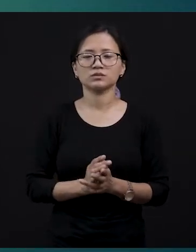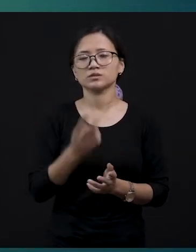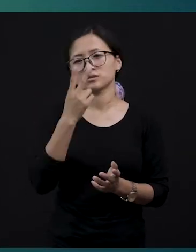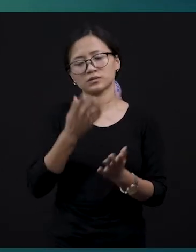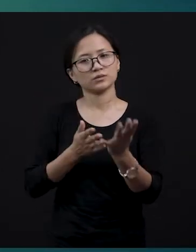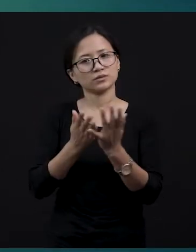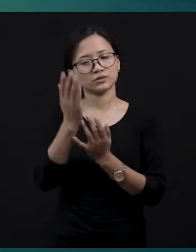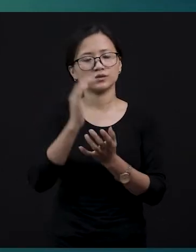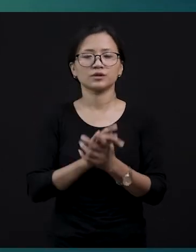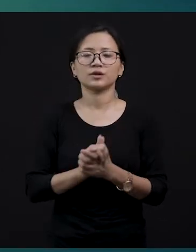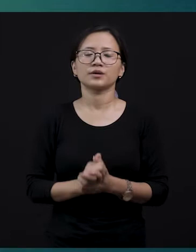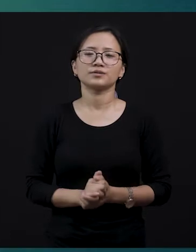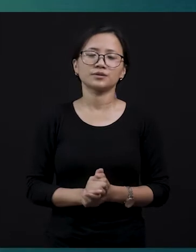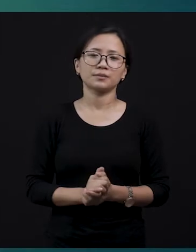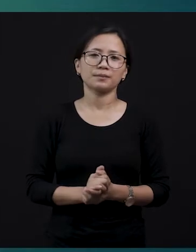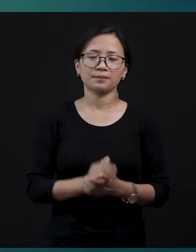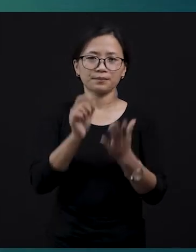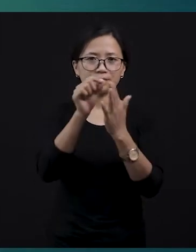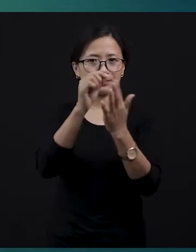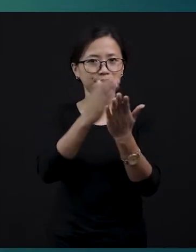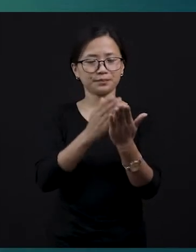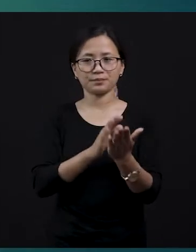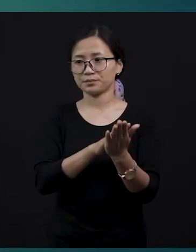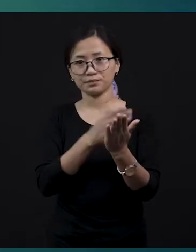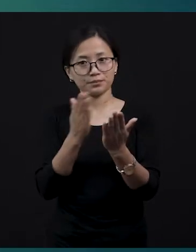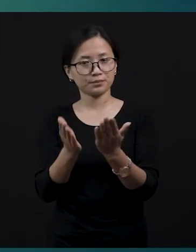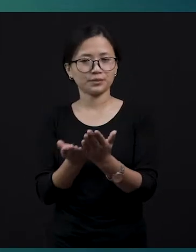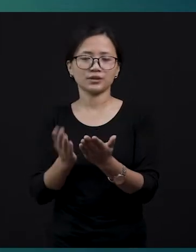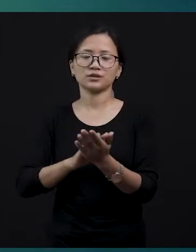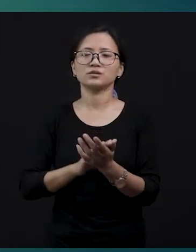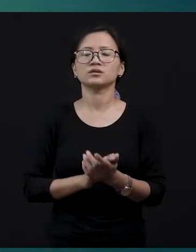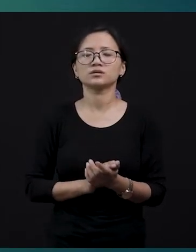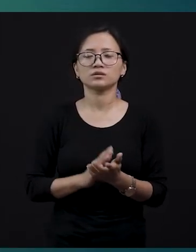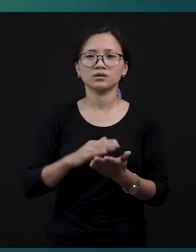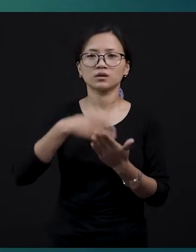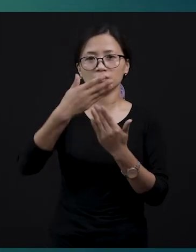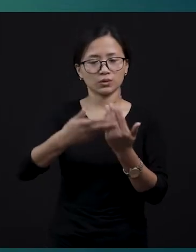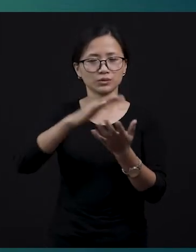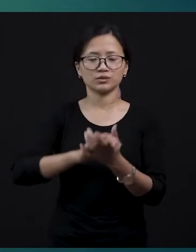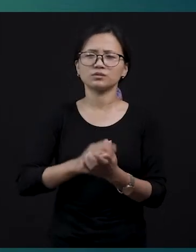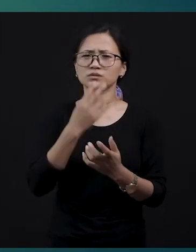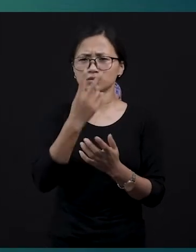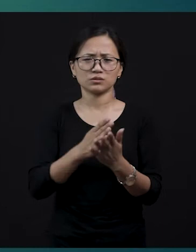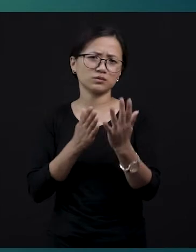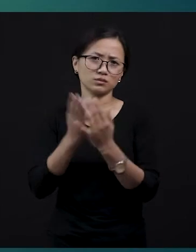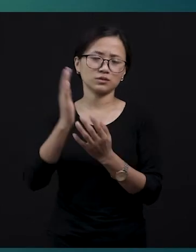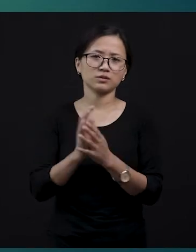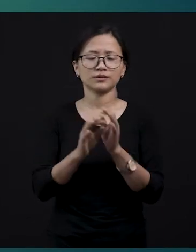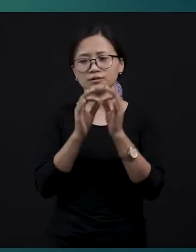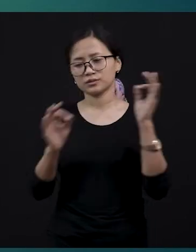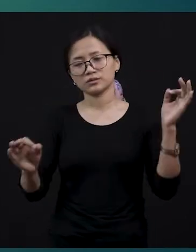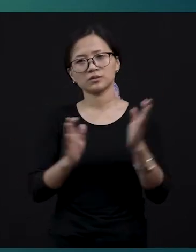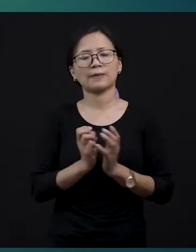go to the page and then learn the word meanings if you happen to forget, okay? And you will see, as you go through the story, you